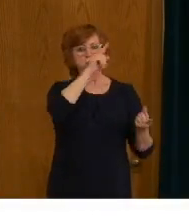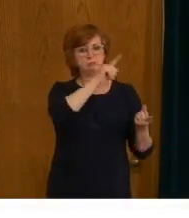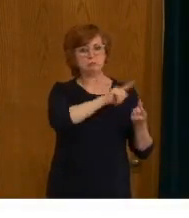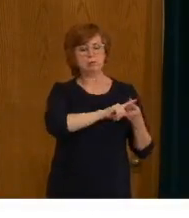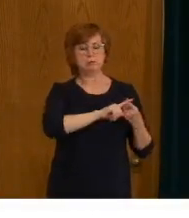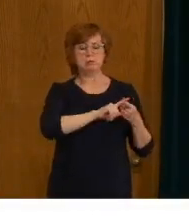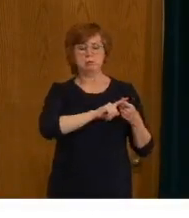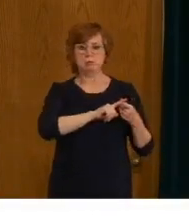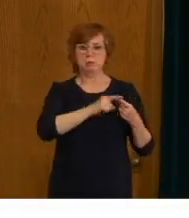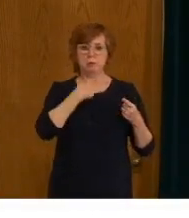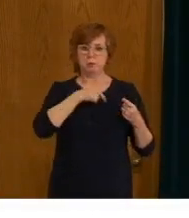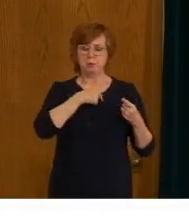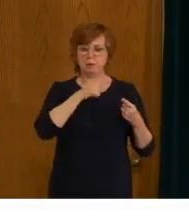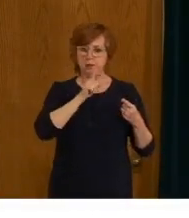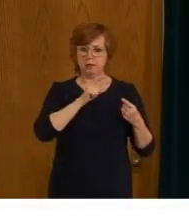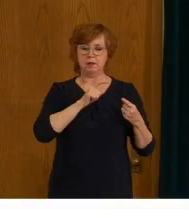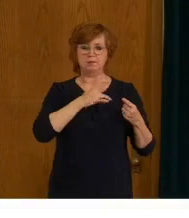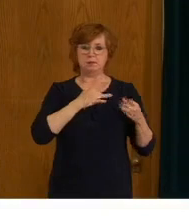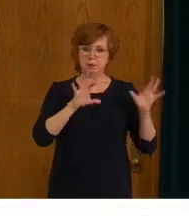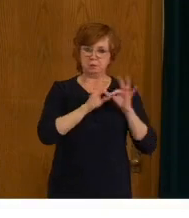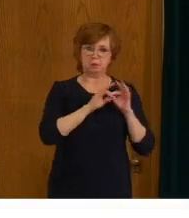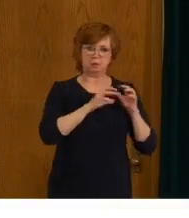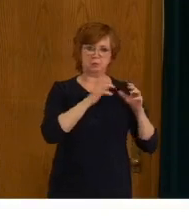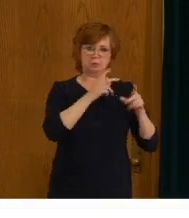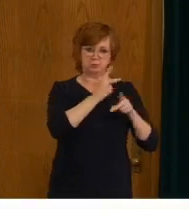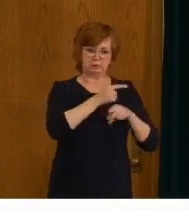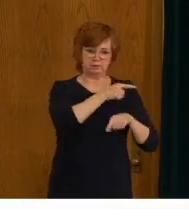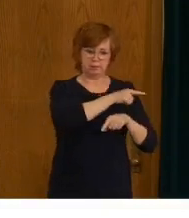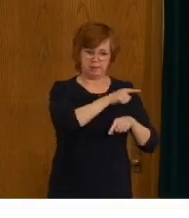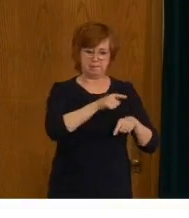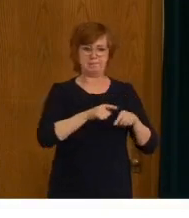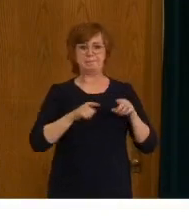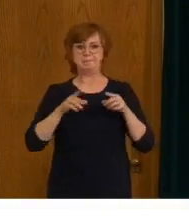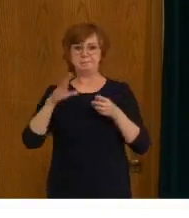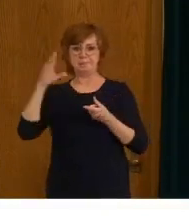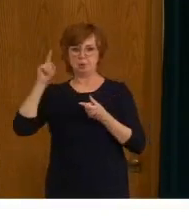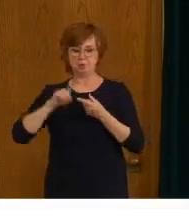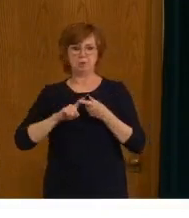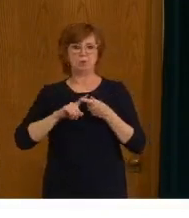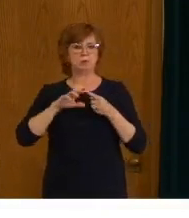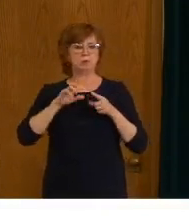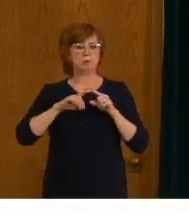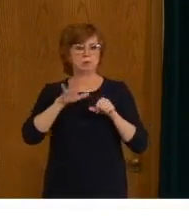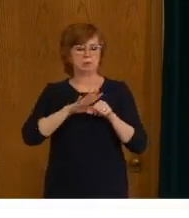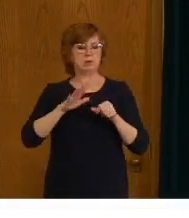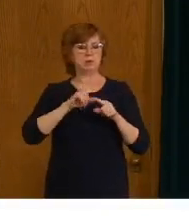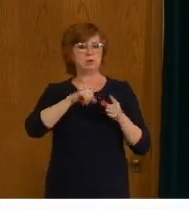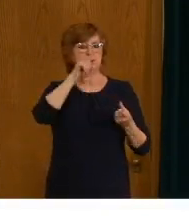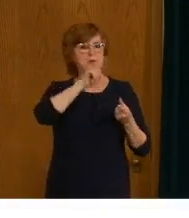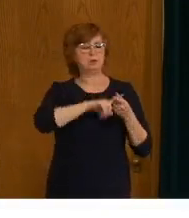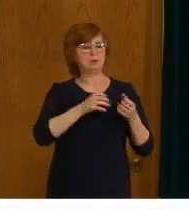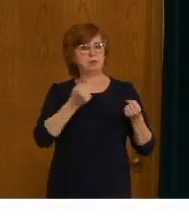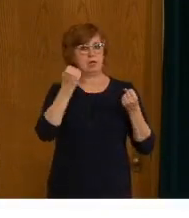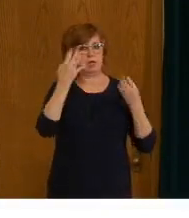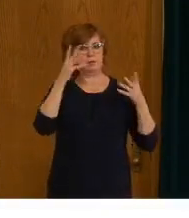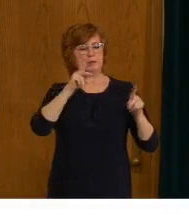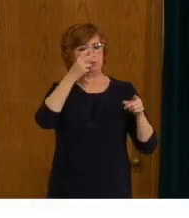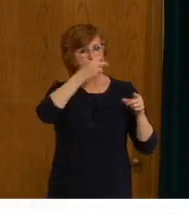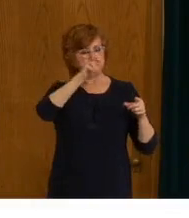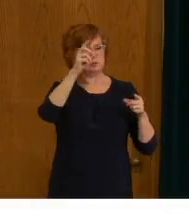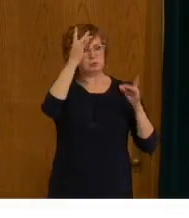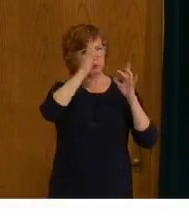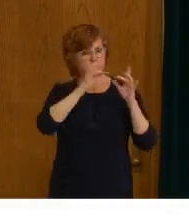in protecting against hospitalization and deaths. So I think, with all that information, with our low number